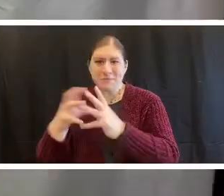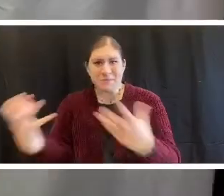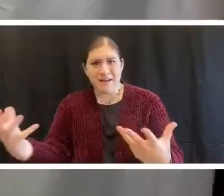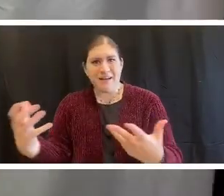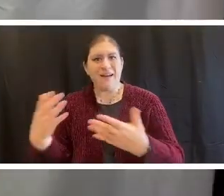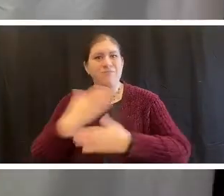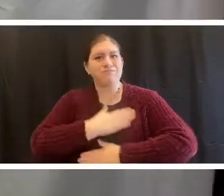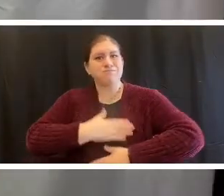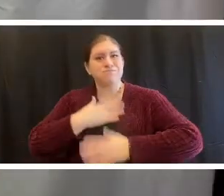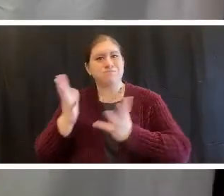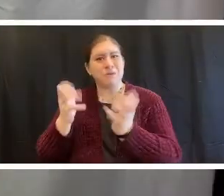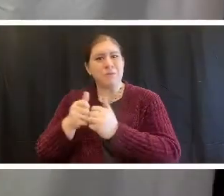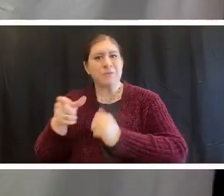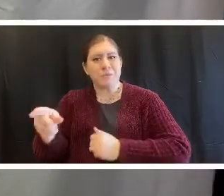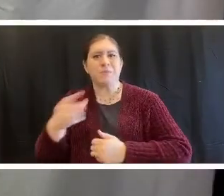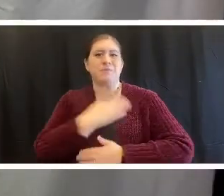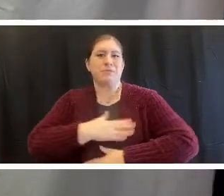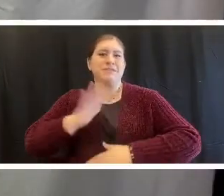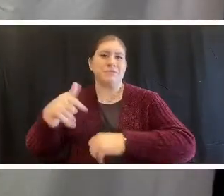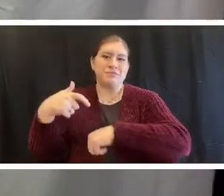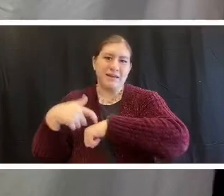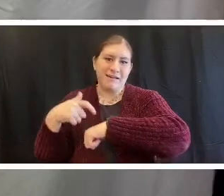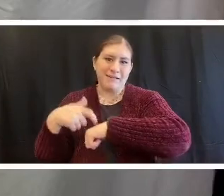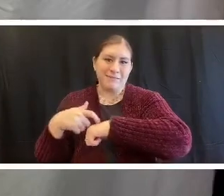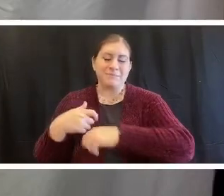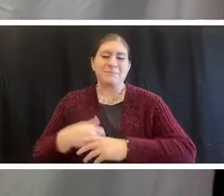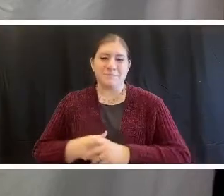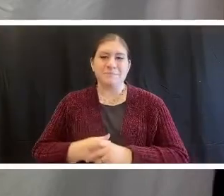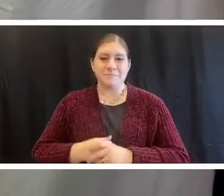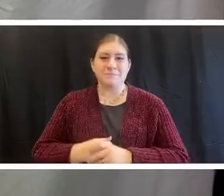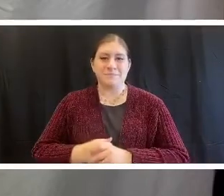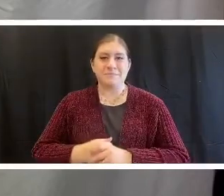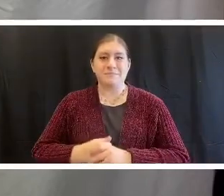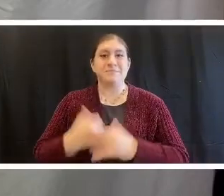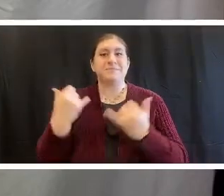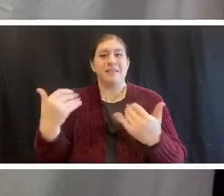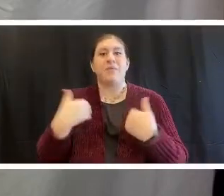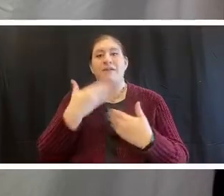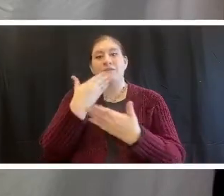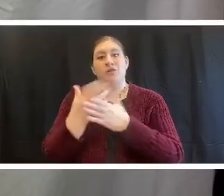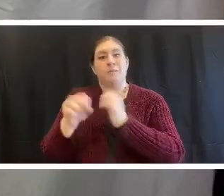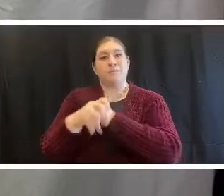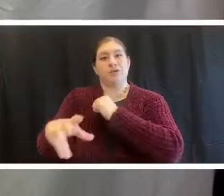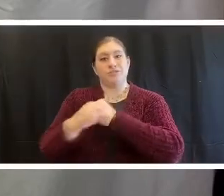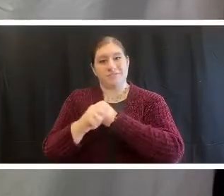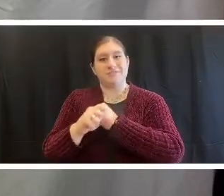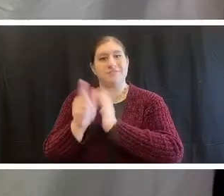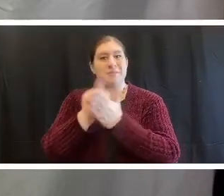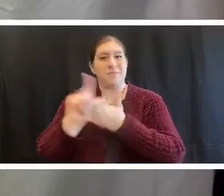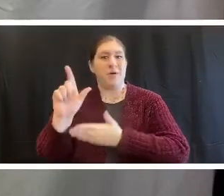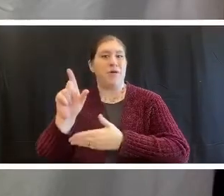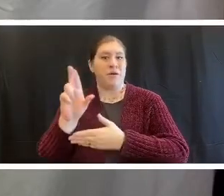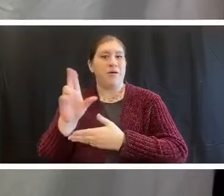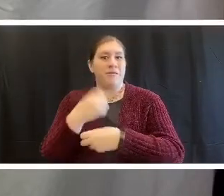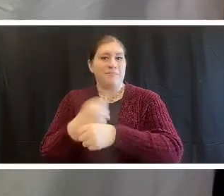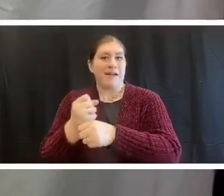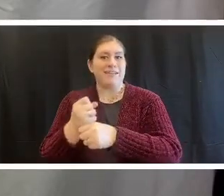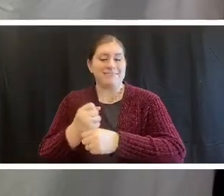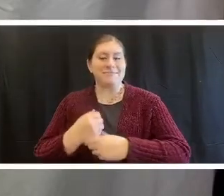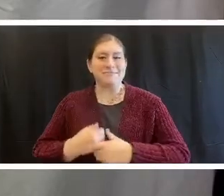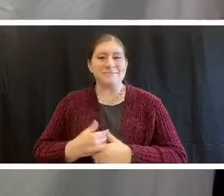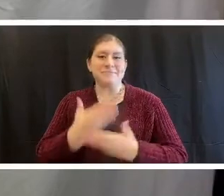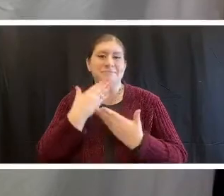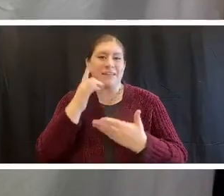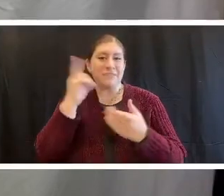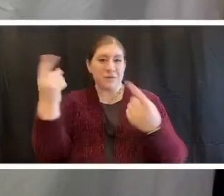great visiting with you and I appreciate your time. And now we have a great commercial that Lamar University has recently put together. Thanks for